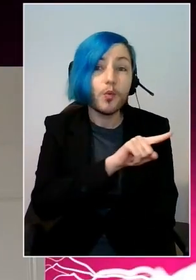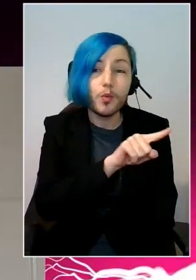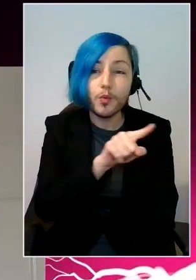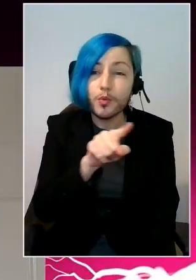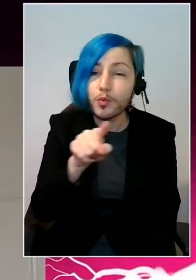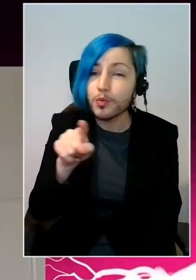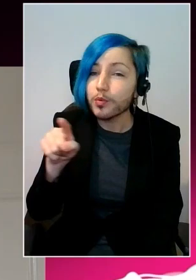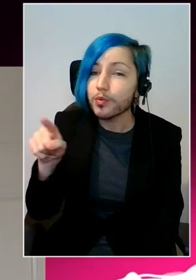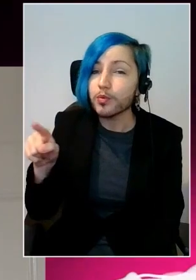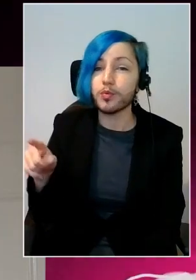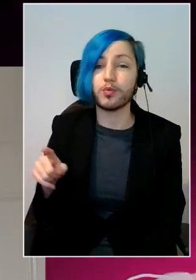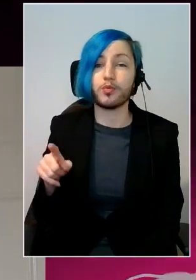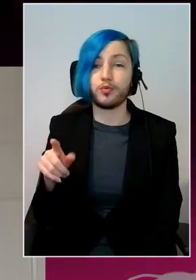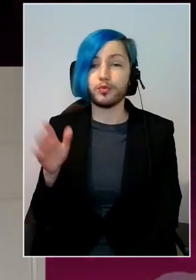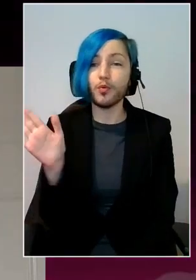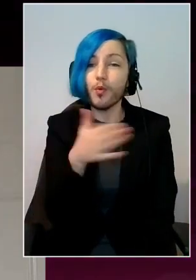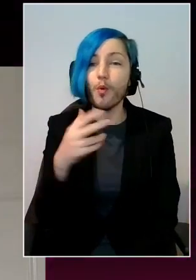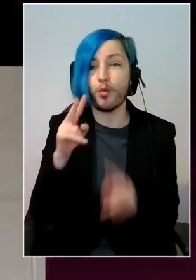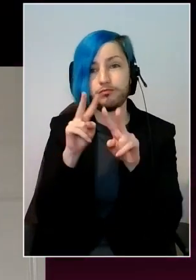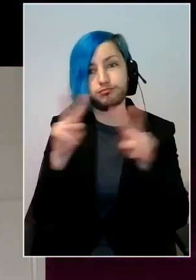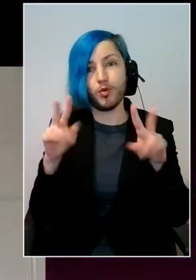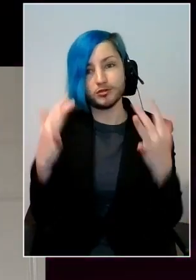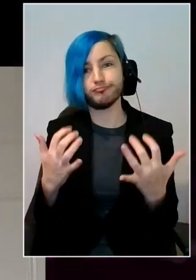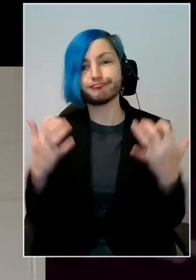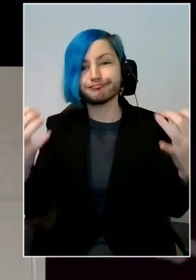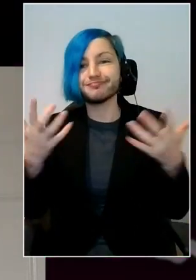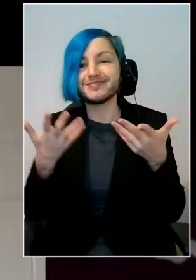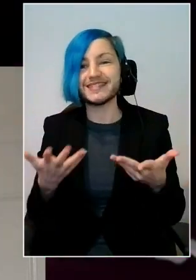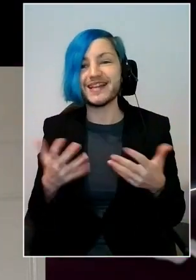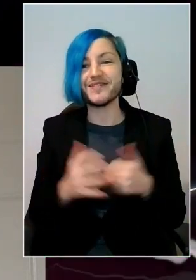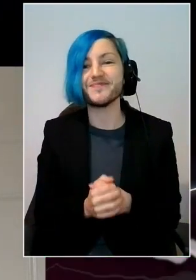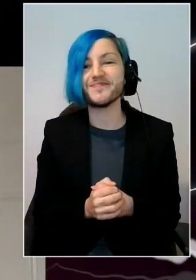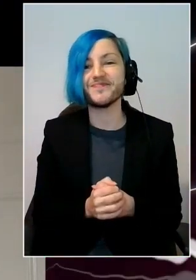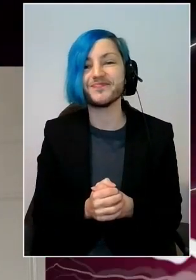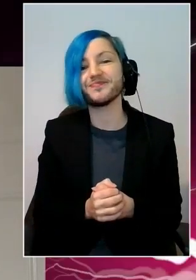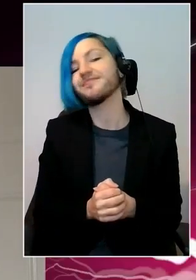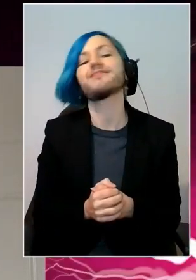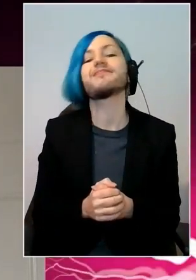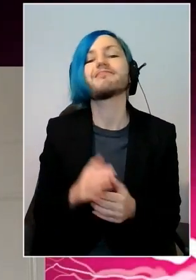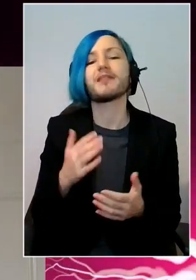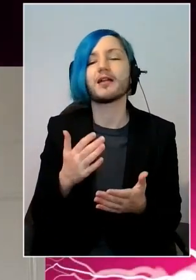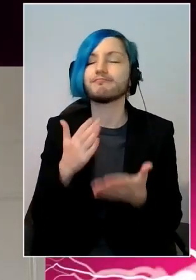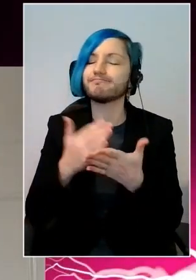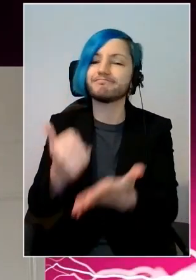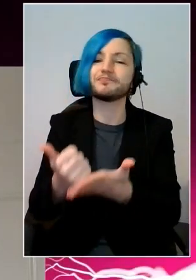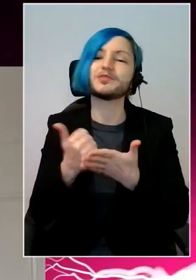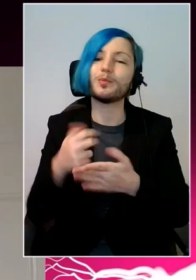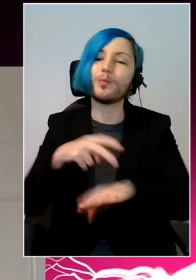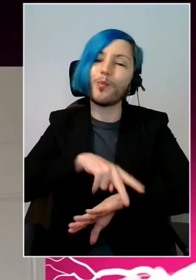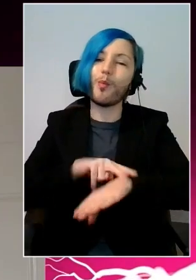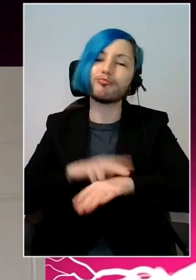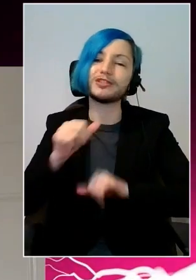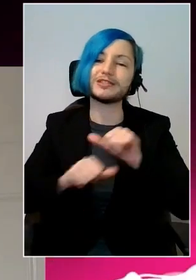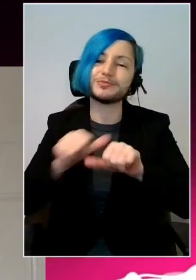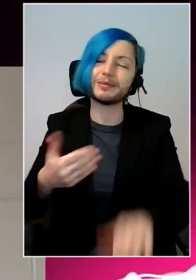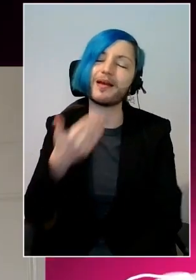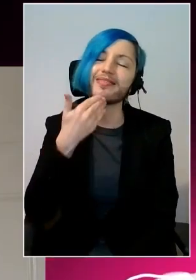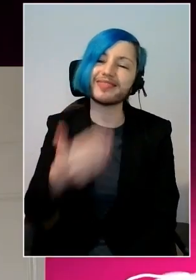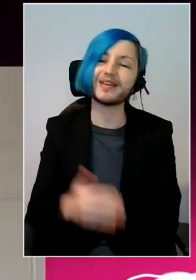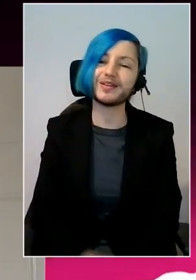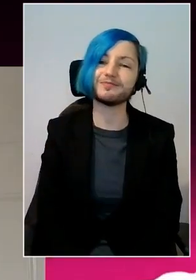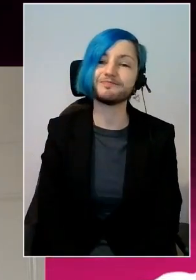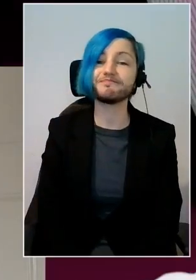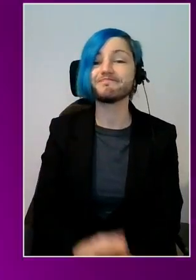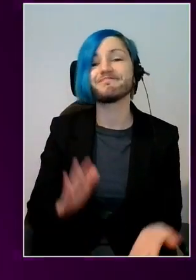dialed in to watch the regional awards today and showed such exceptional support for apprenticeships. Do enjoy